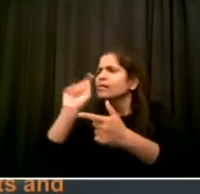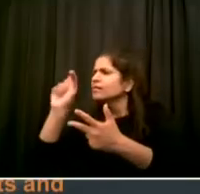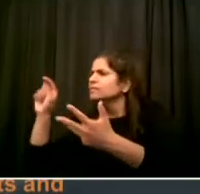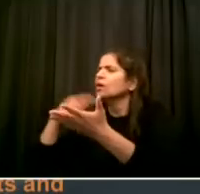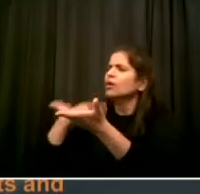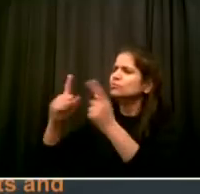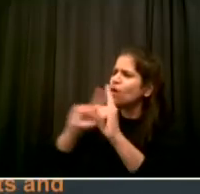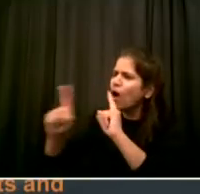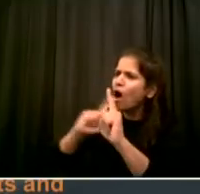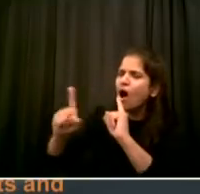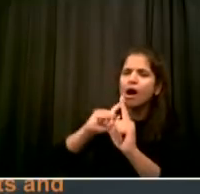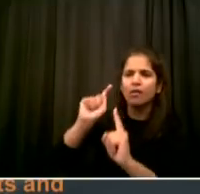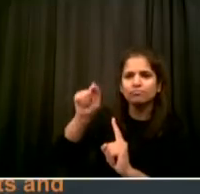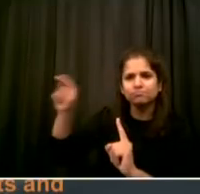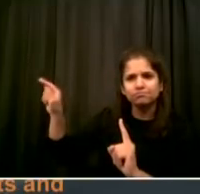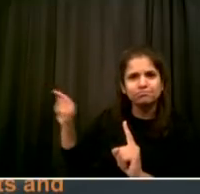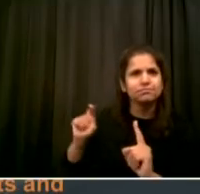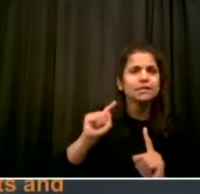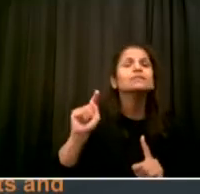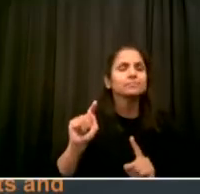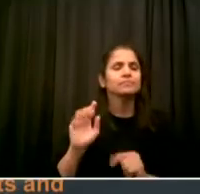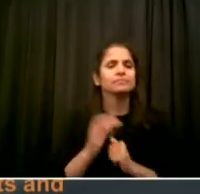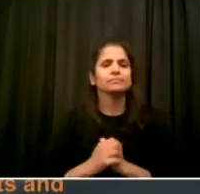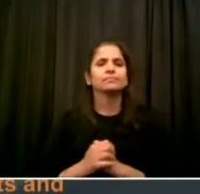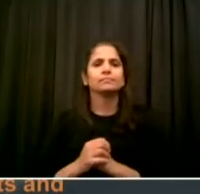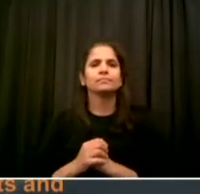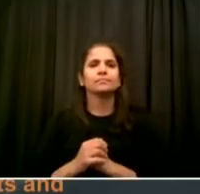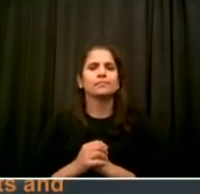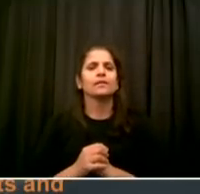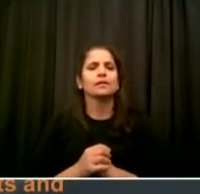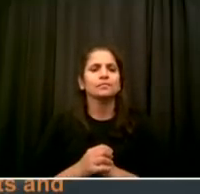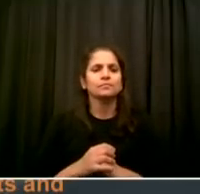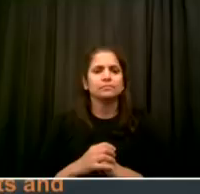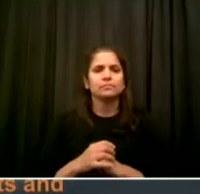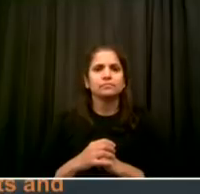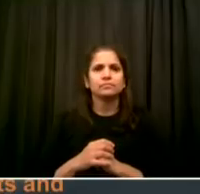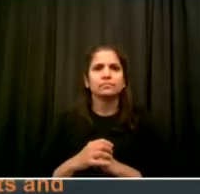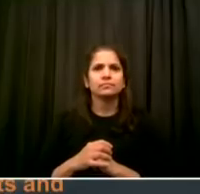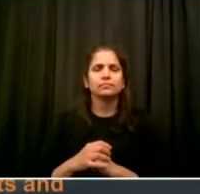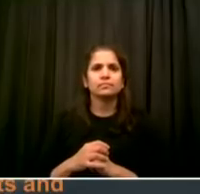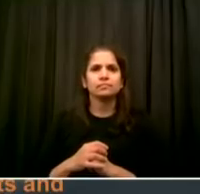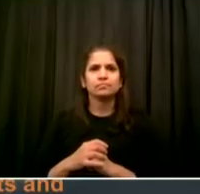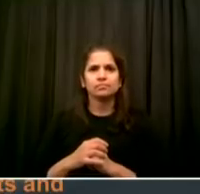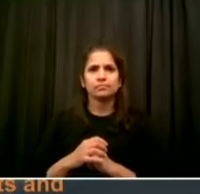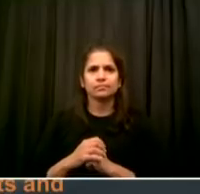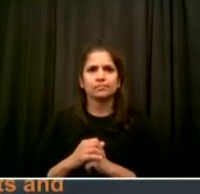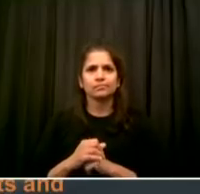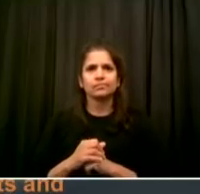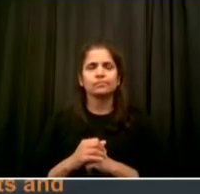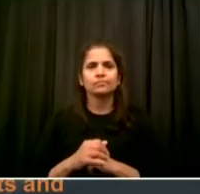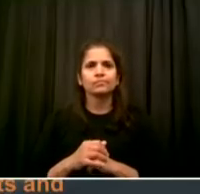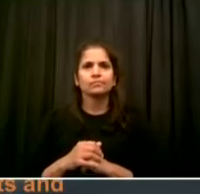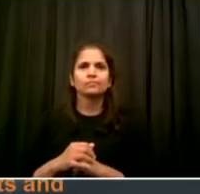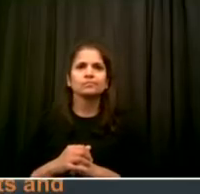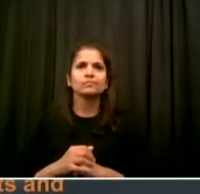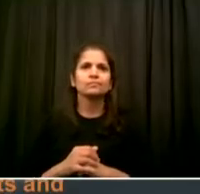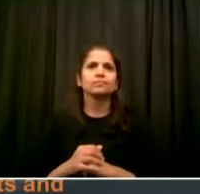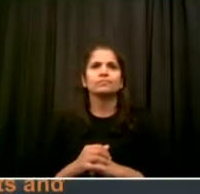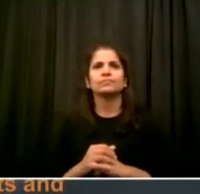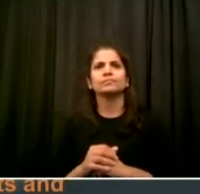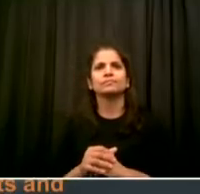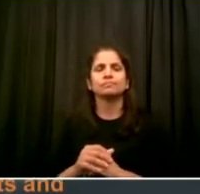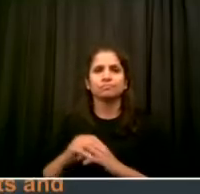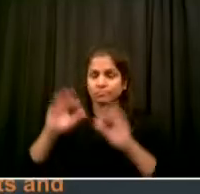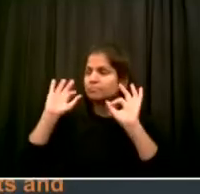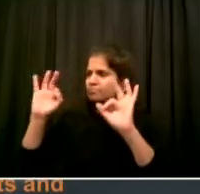world, and that's what's going to work here in New York City. Now, all of this, of course, is to help